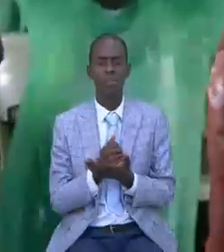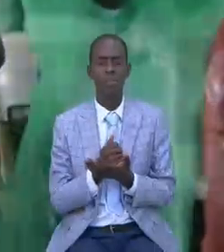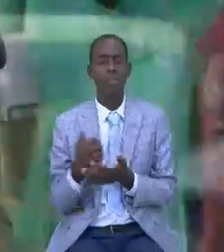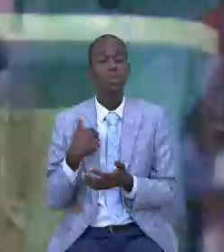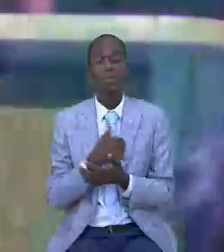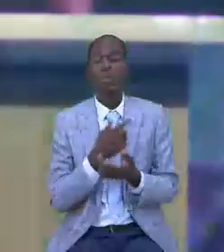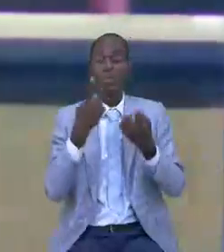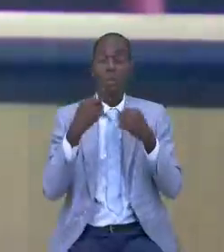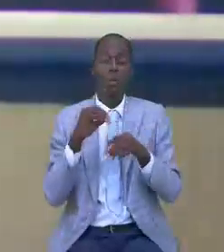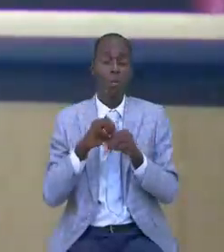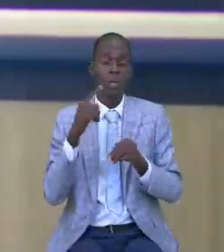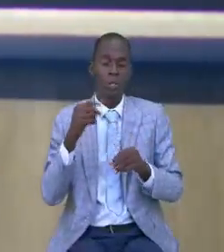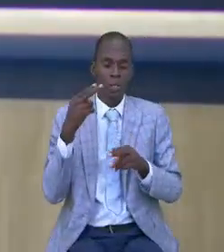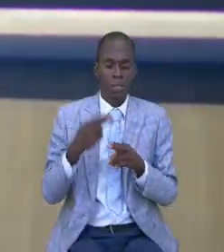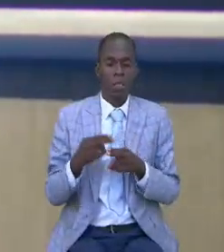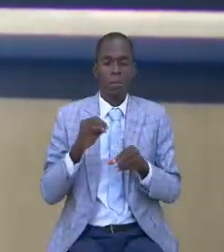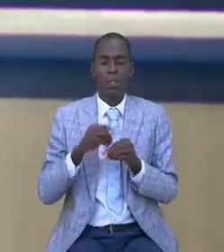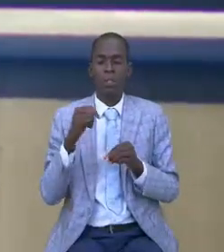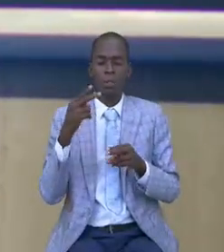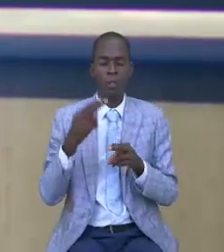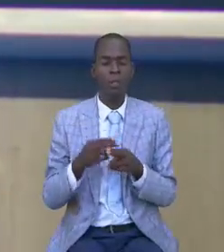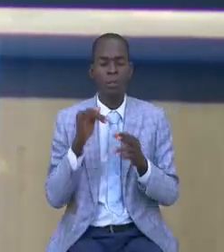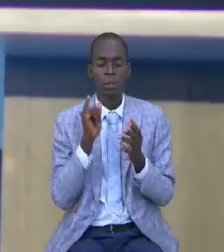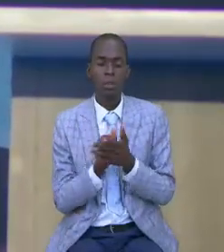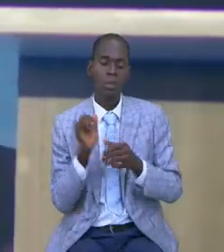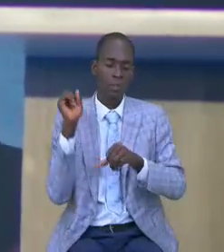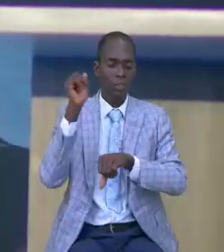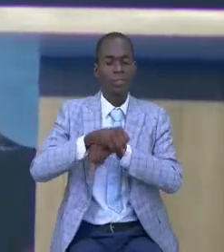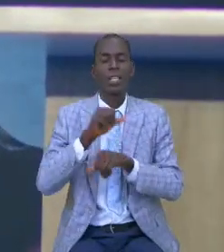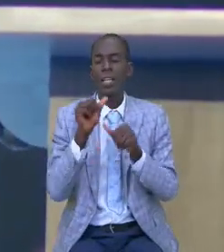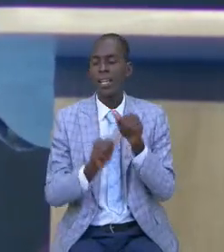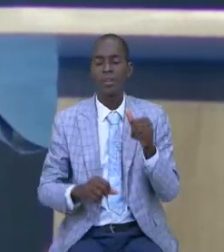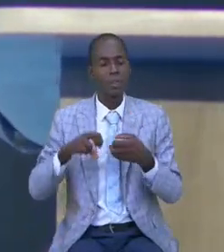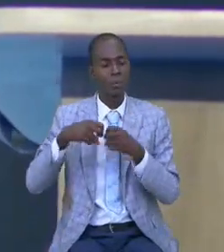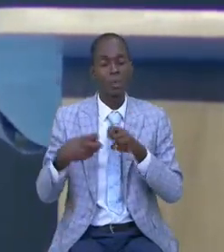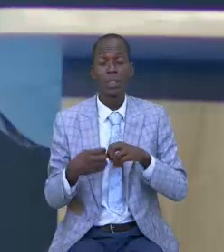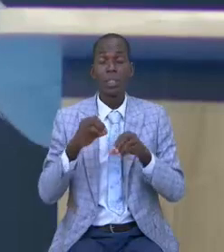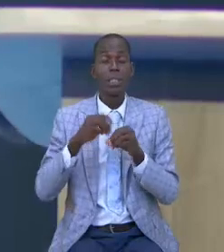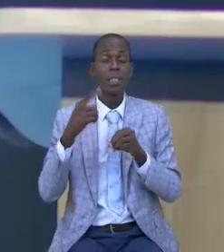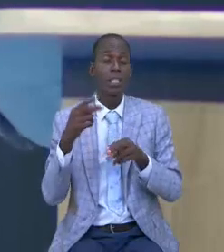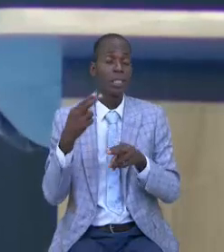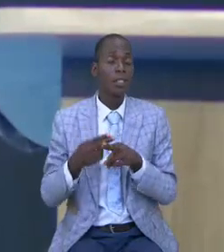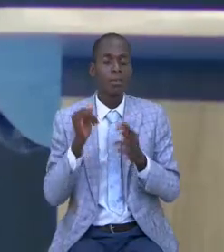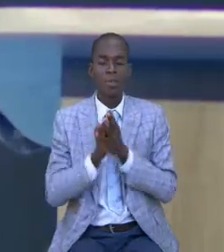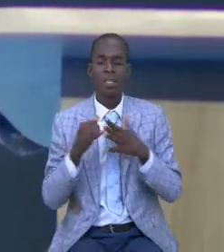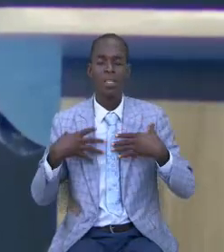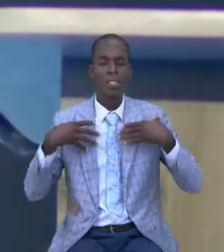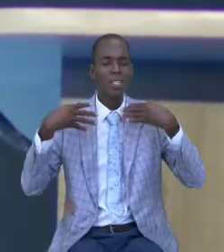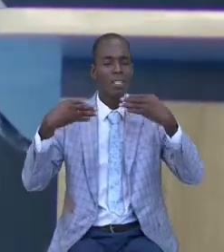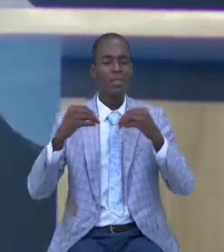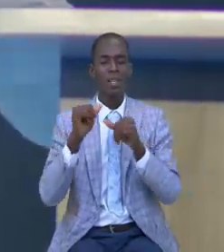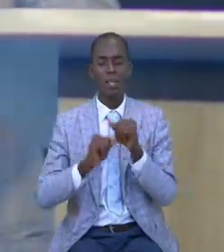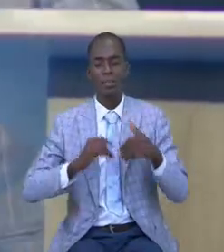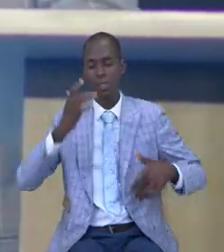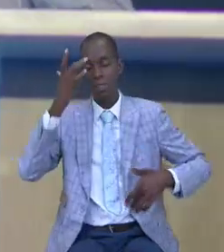come in the name that conquers every problem, in the name that heals every